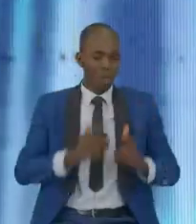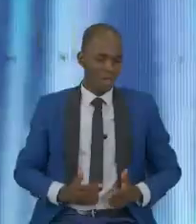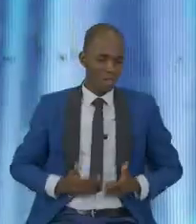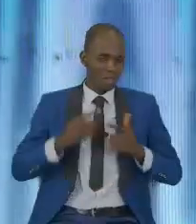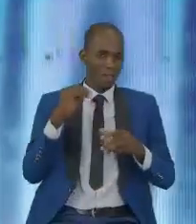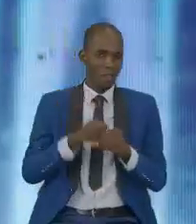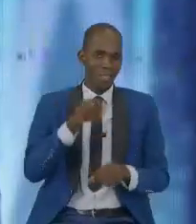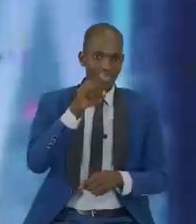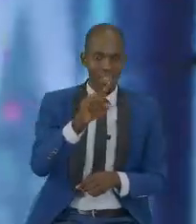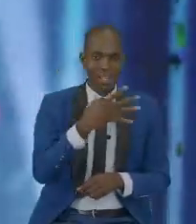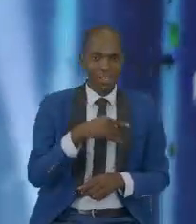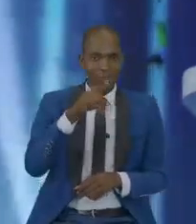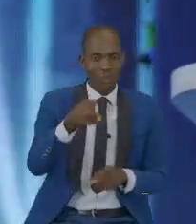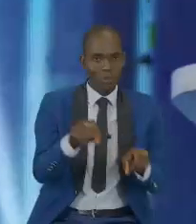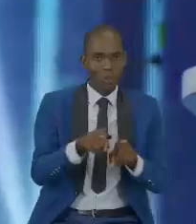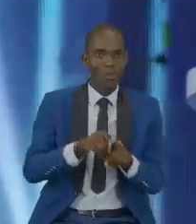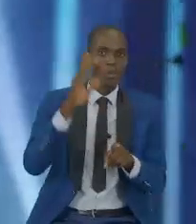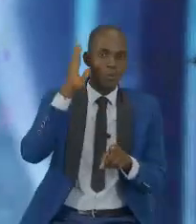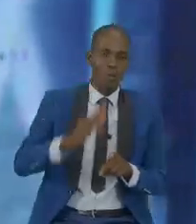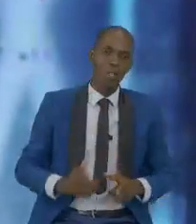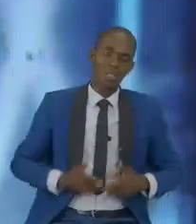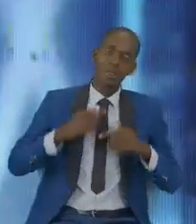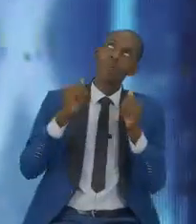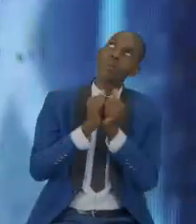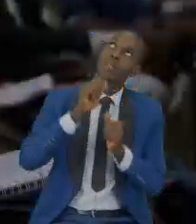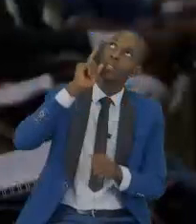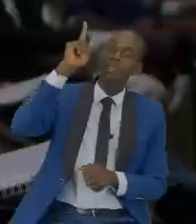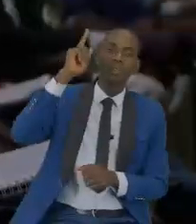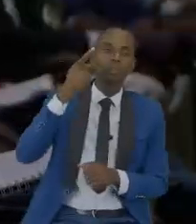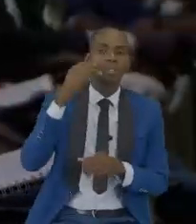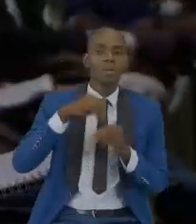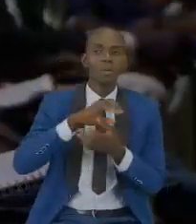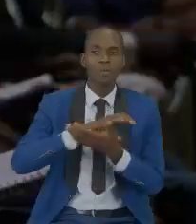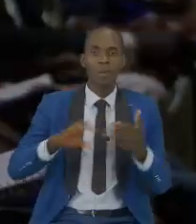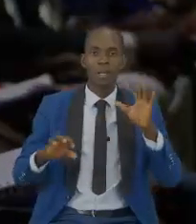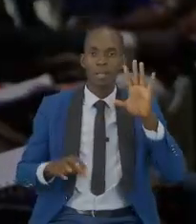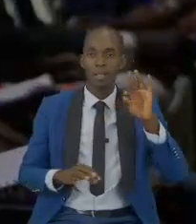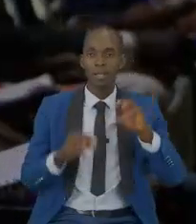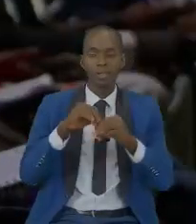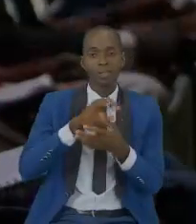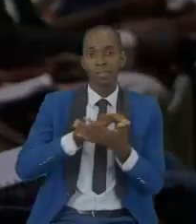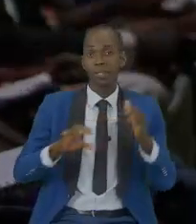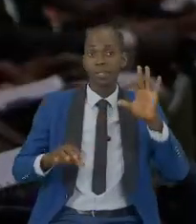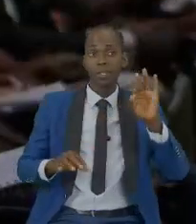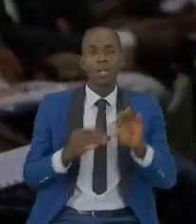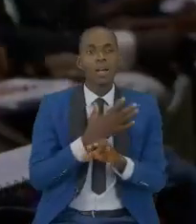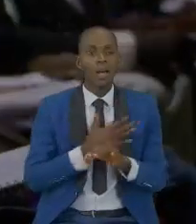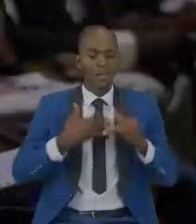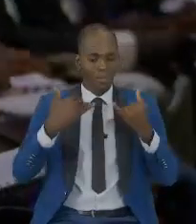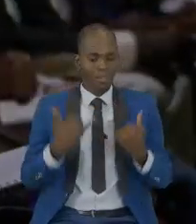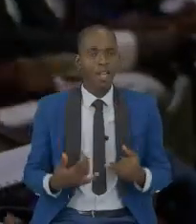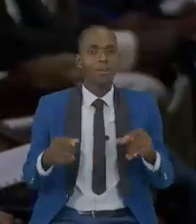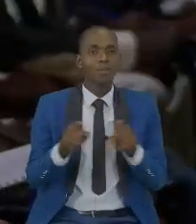you also, you'll abide with him. Look at verse 9. In verse 9, and now also